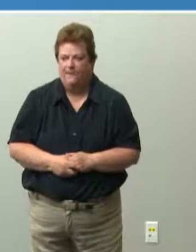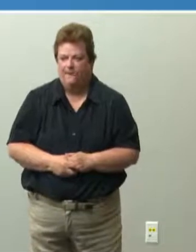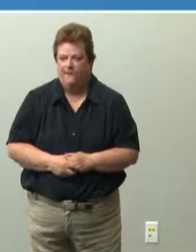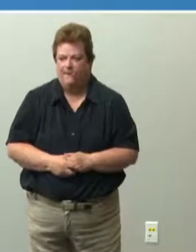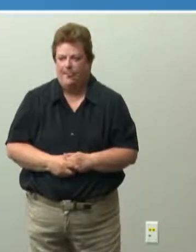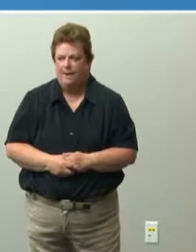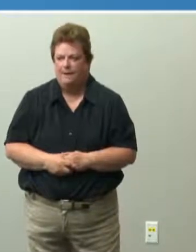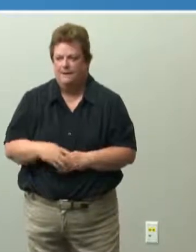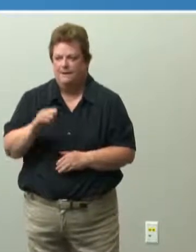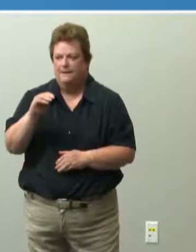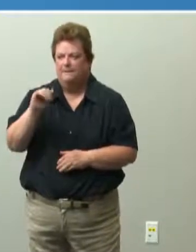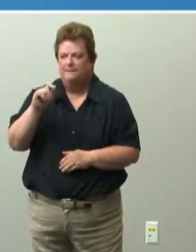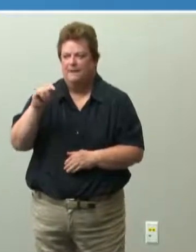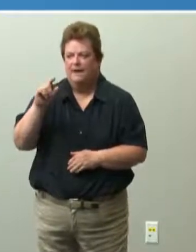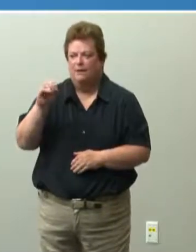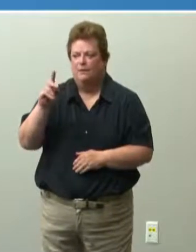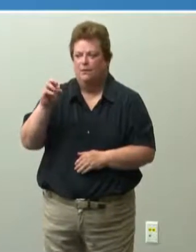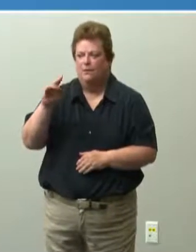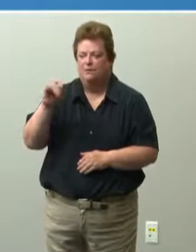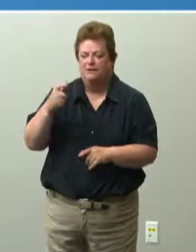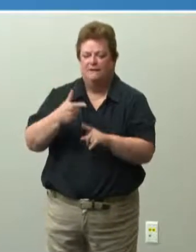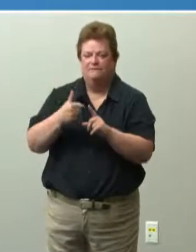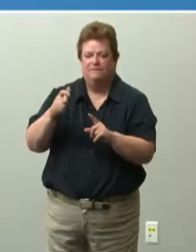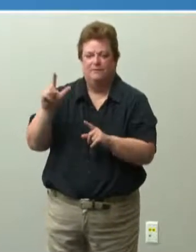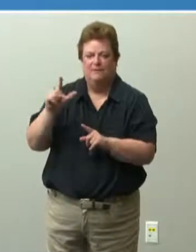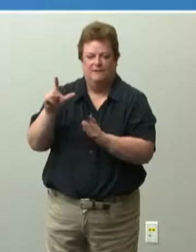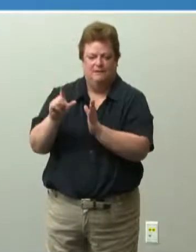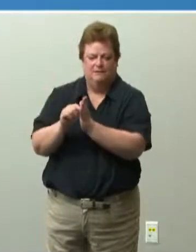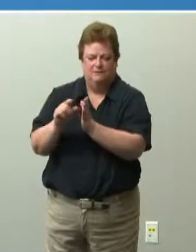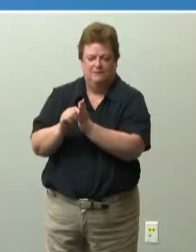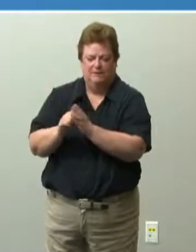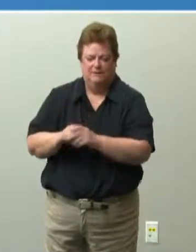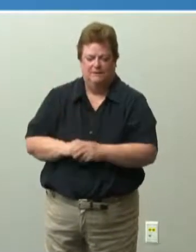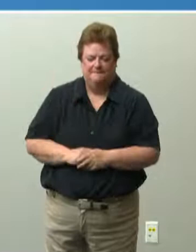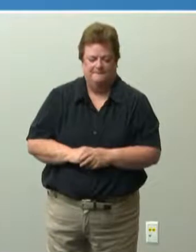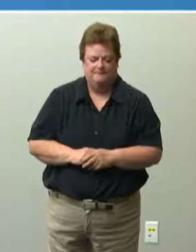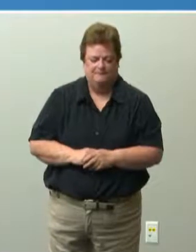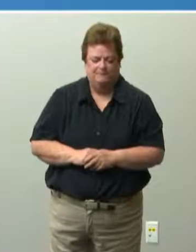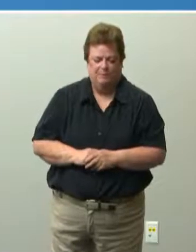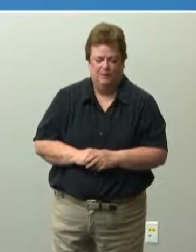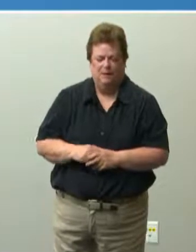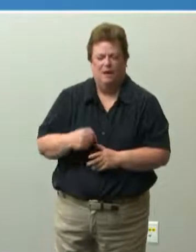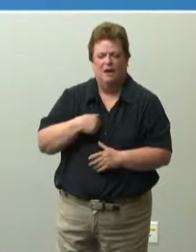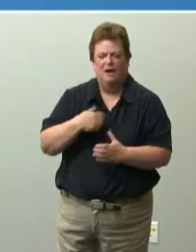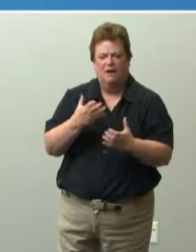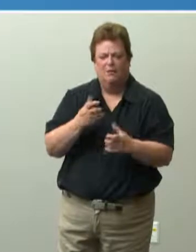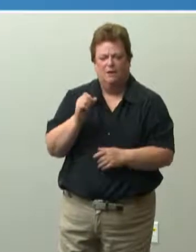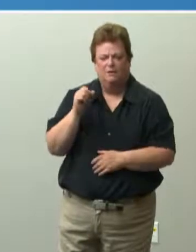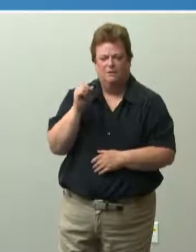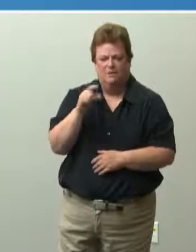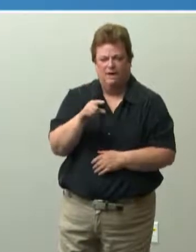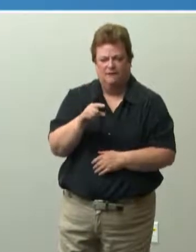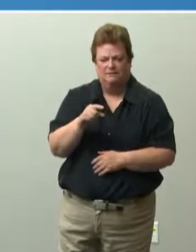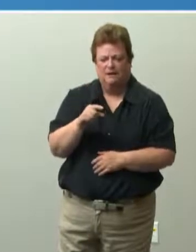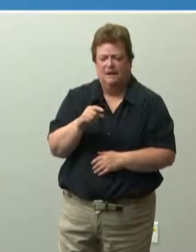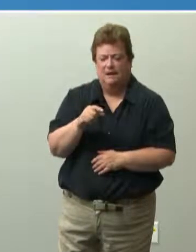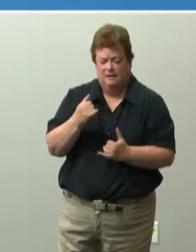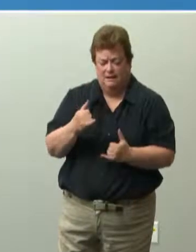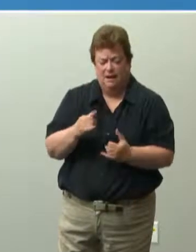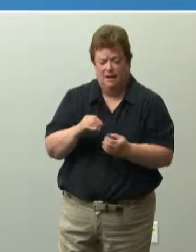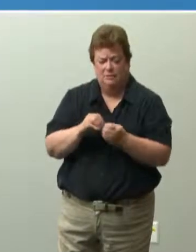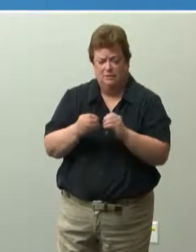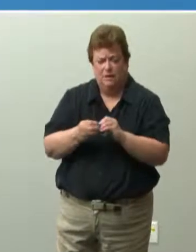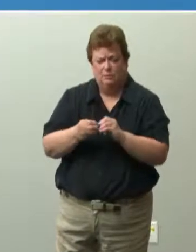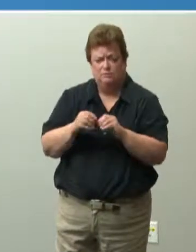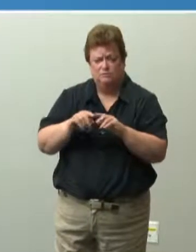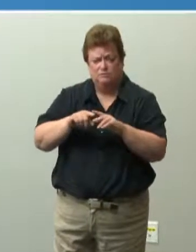Hi, Pat. It's Matt Olberding from the Girl Star. Hi, Matt. Hi. Hey, I wanted to ask you, so it was a pretty significant drop last week